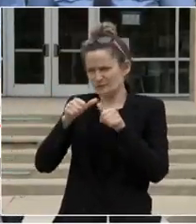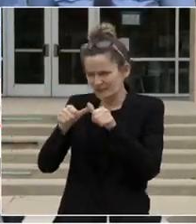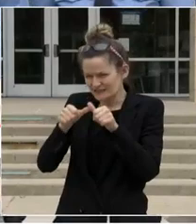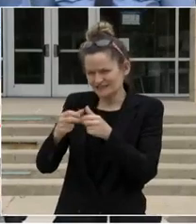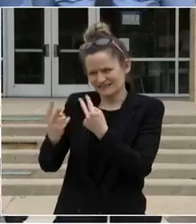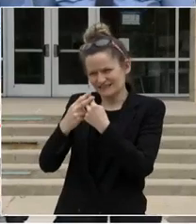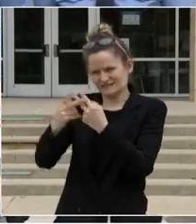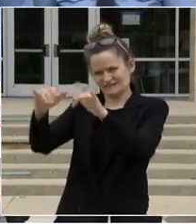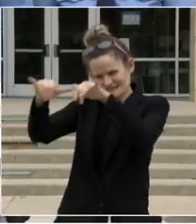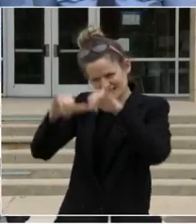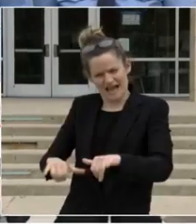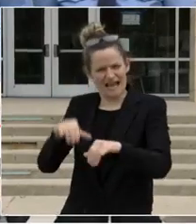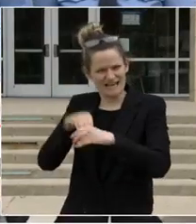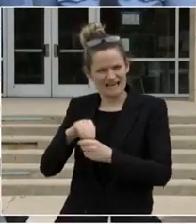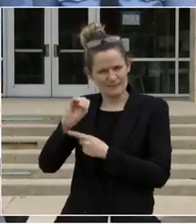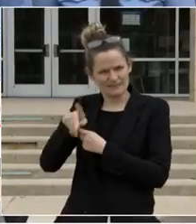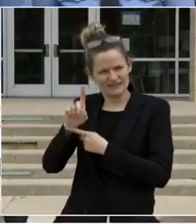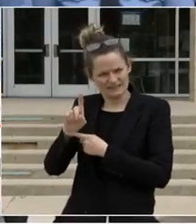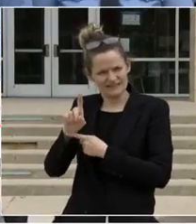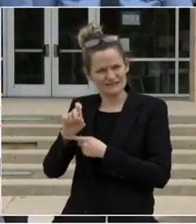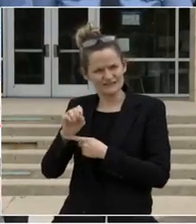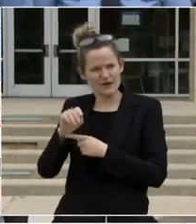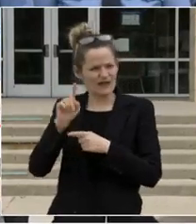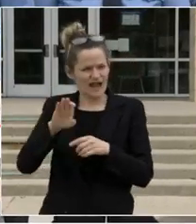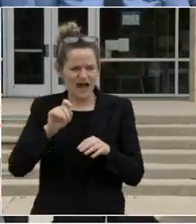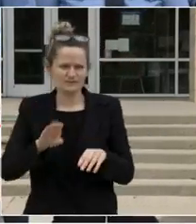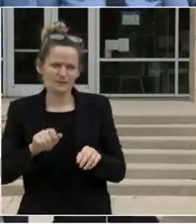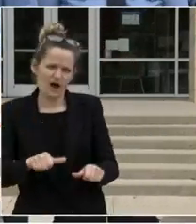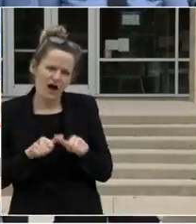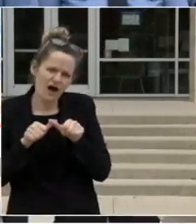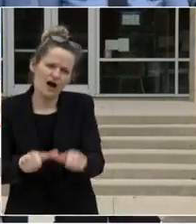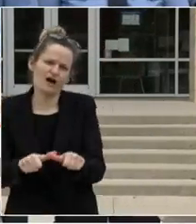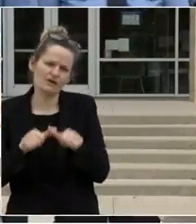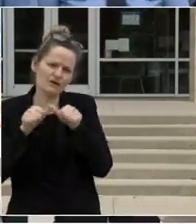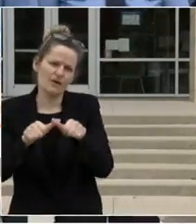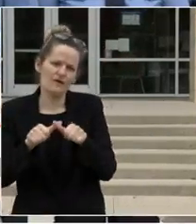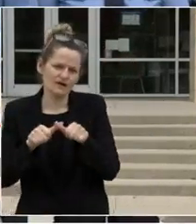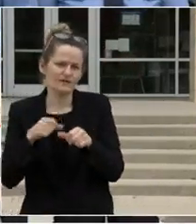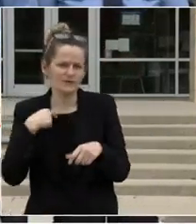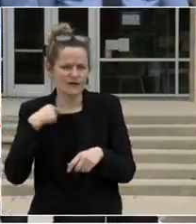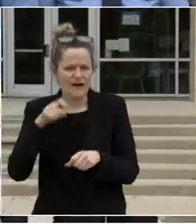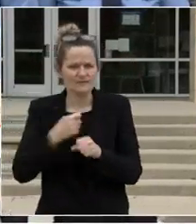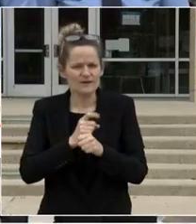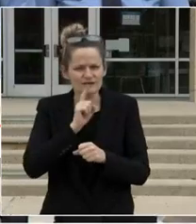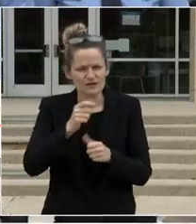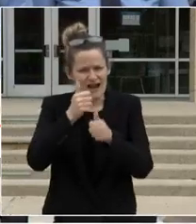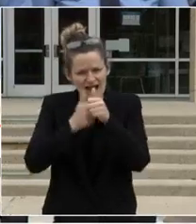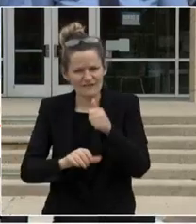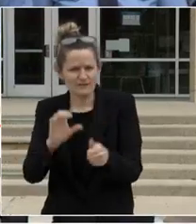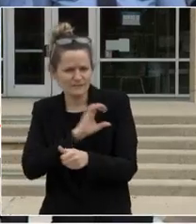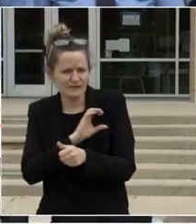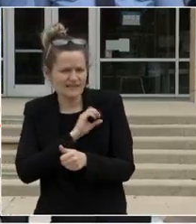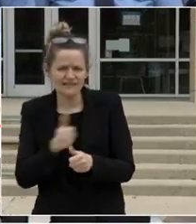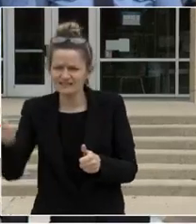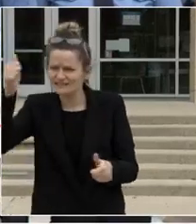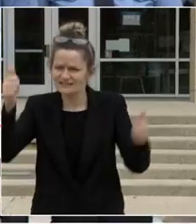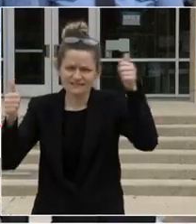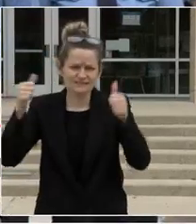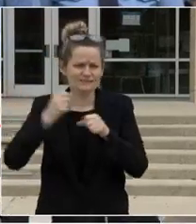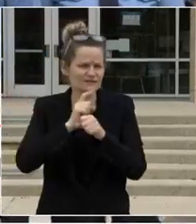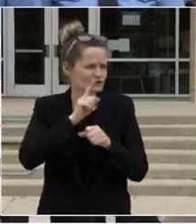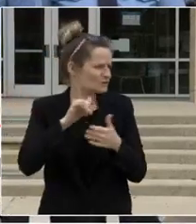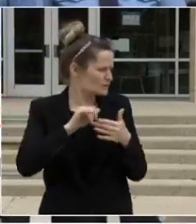have to stay at that. It has to be something that's in the front of the mind of every police official within this department to make sure that we're doing the absolutely best we can,